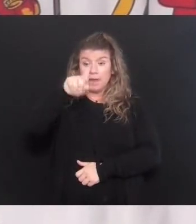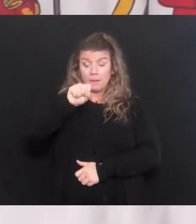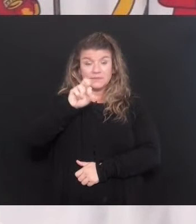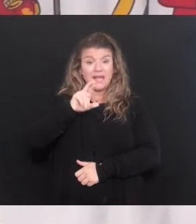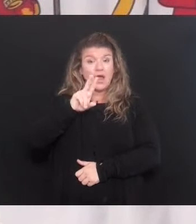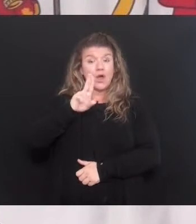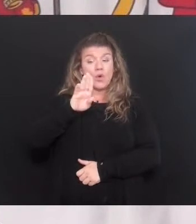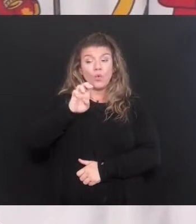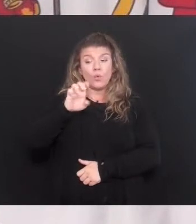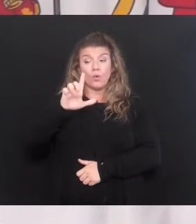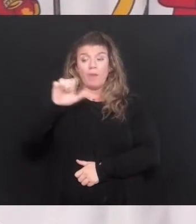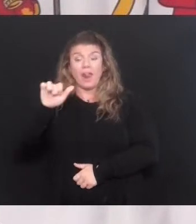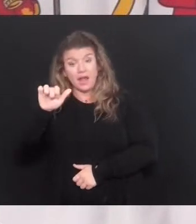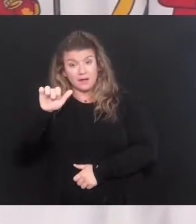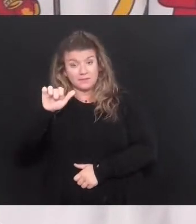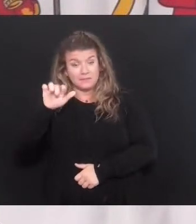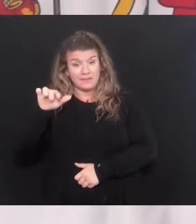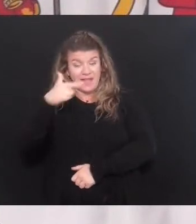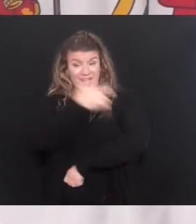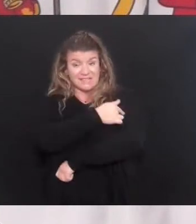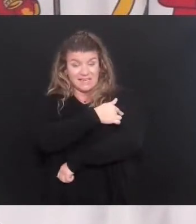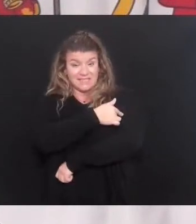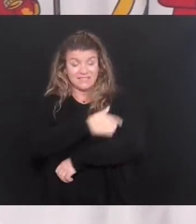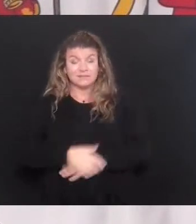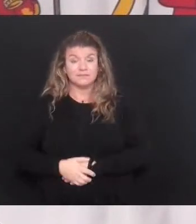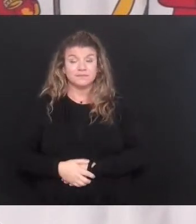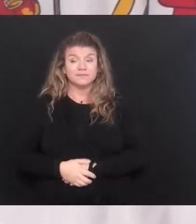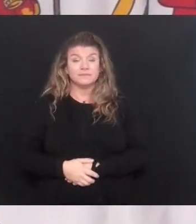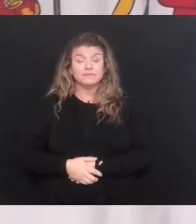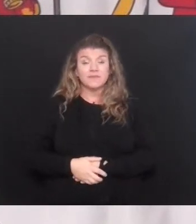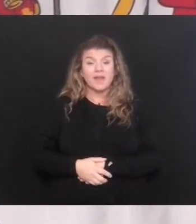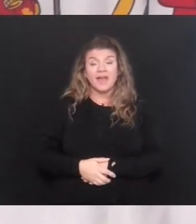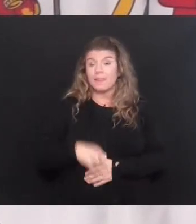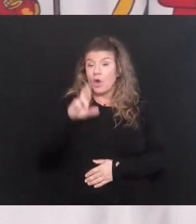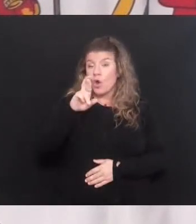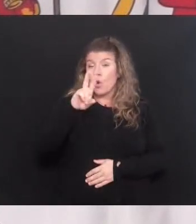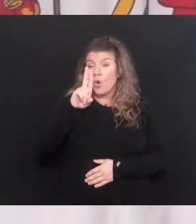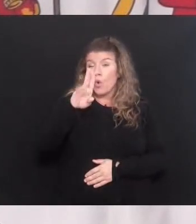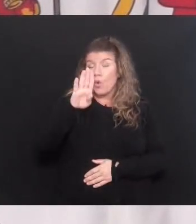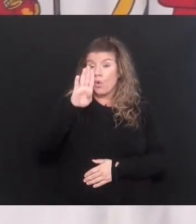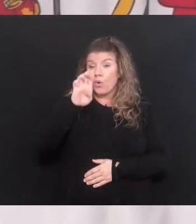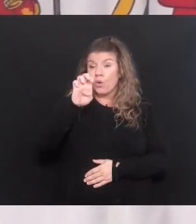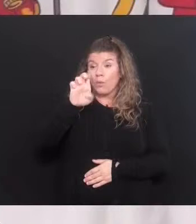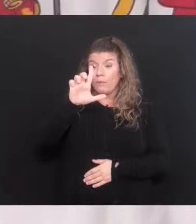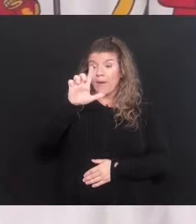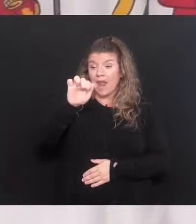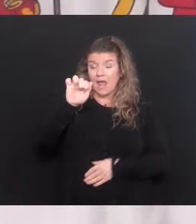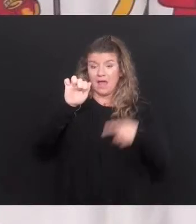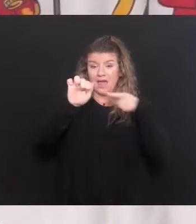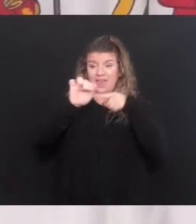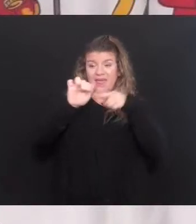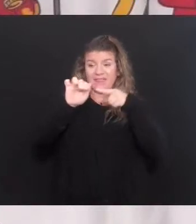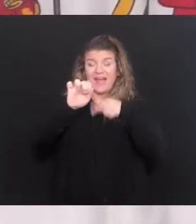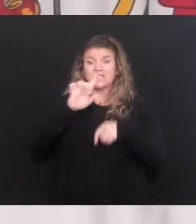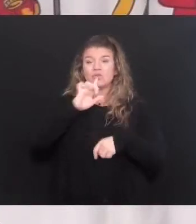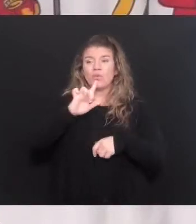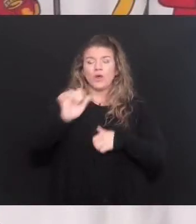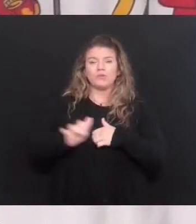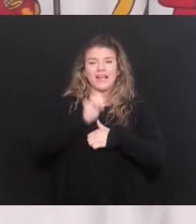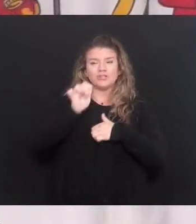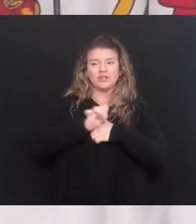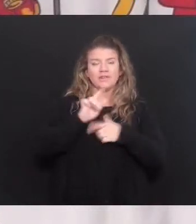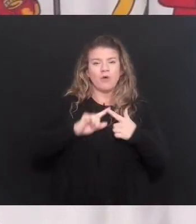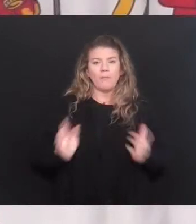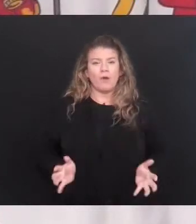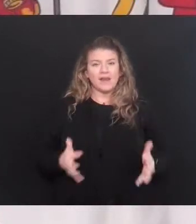rubella vaccine. The rubella is what is the real danger to pregnant